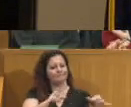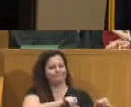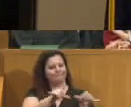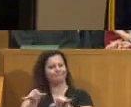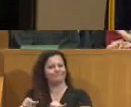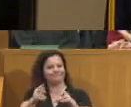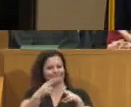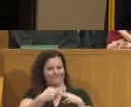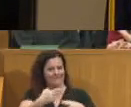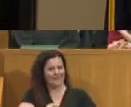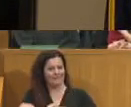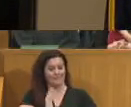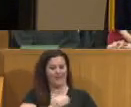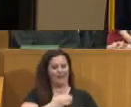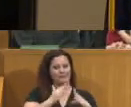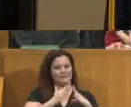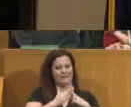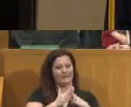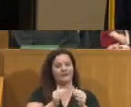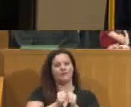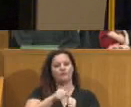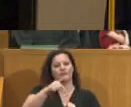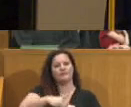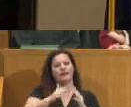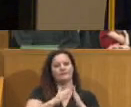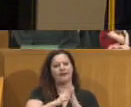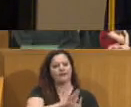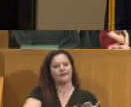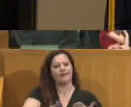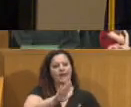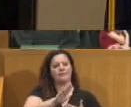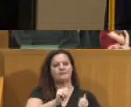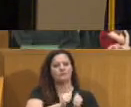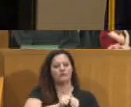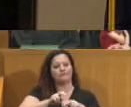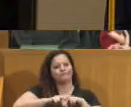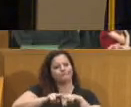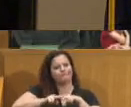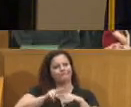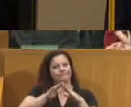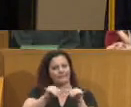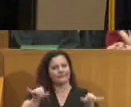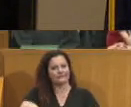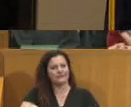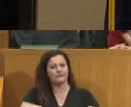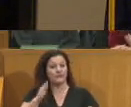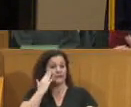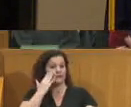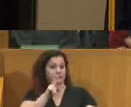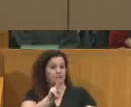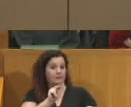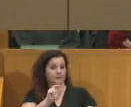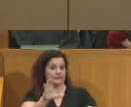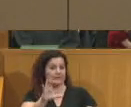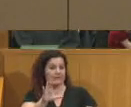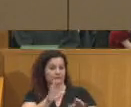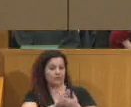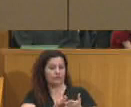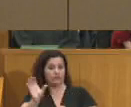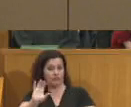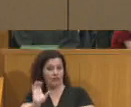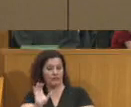Now, this second award that we're presenting is in a Mayor's Award, and it's actually in honor of Harvey Gantt, who has joined us